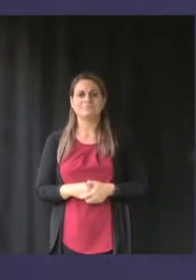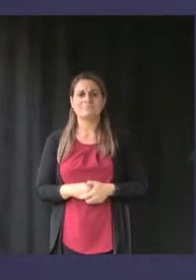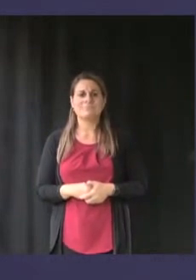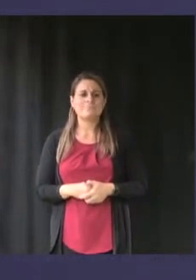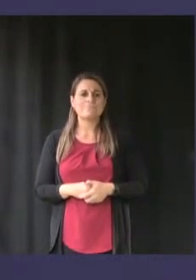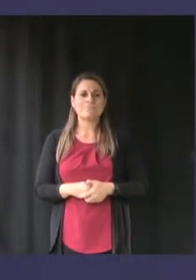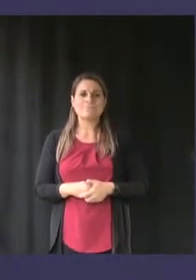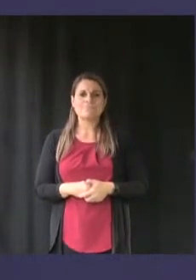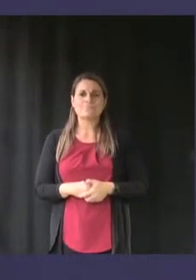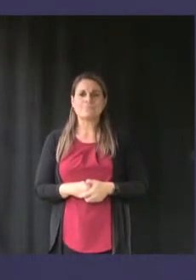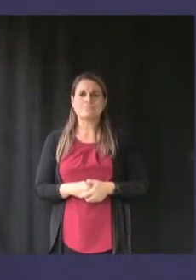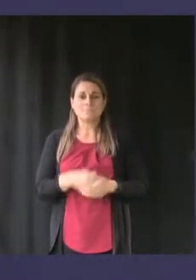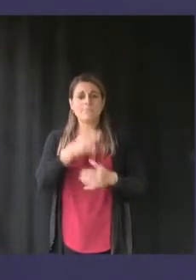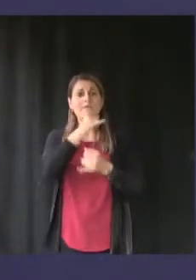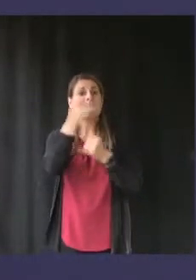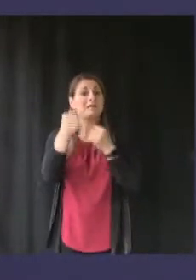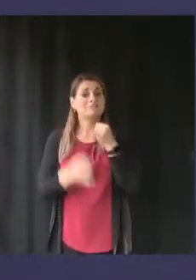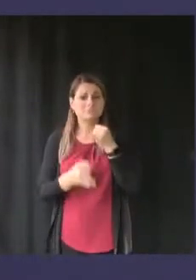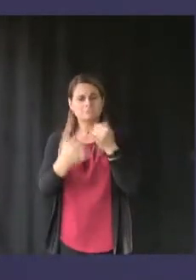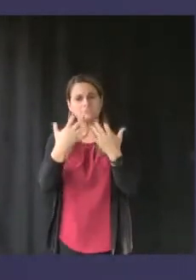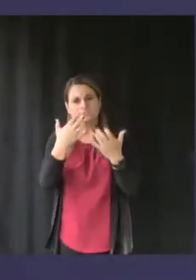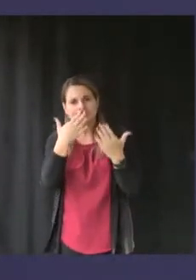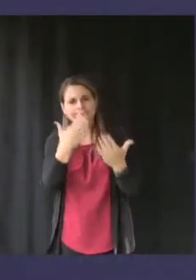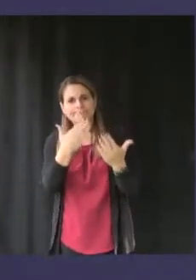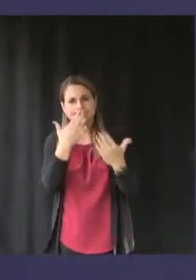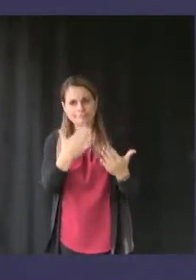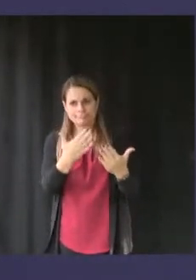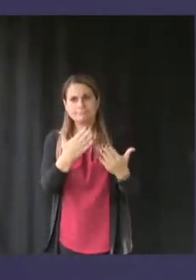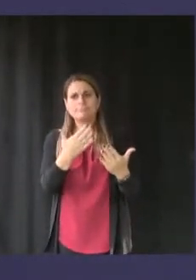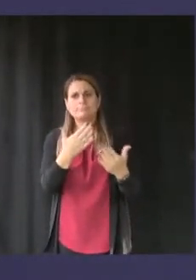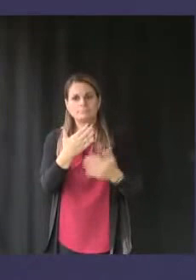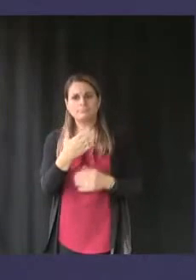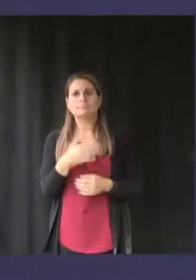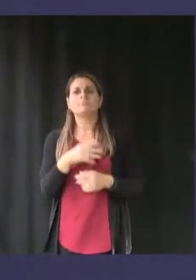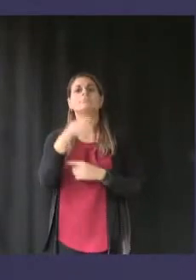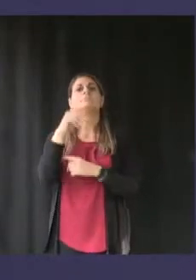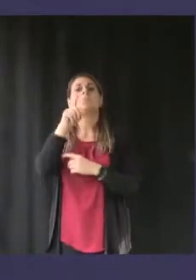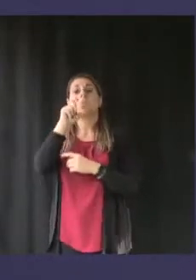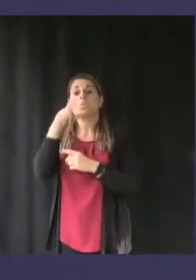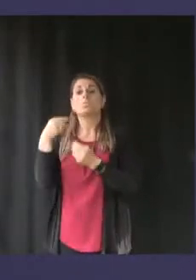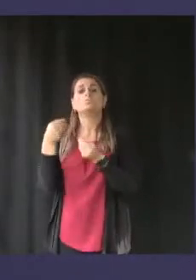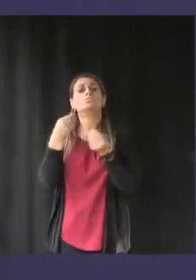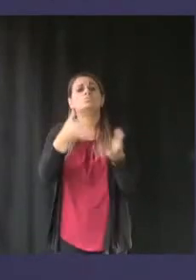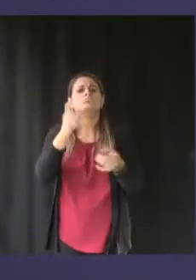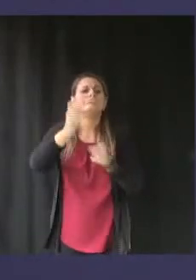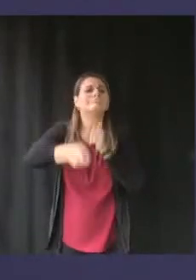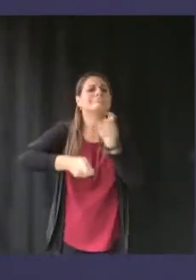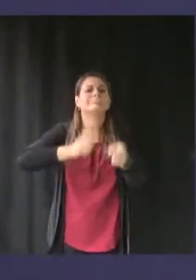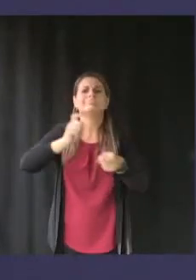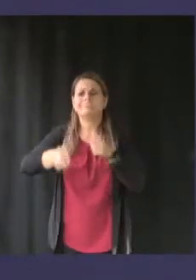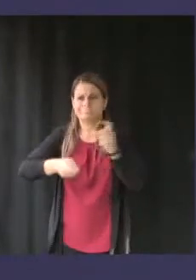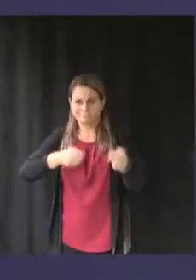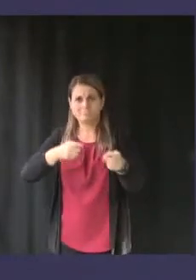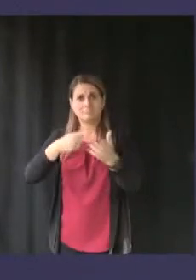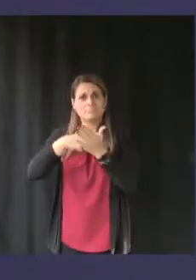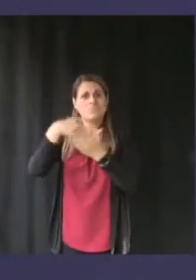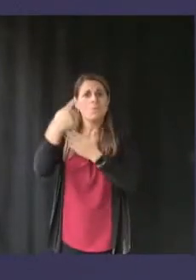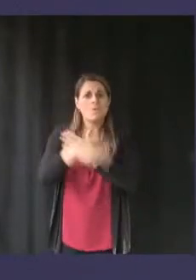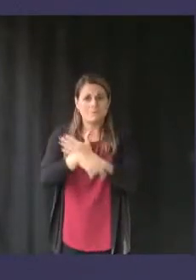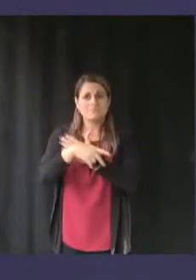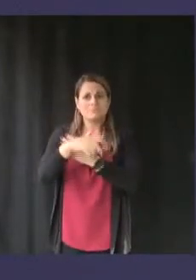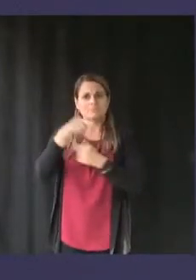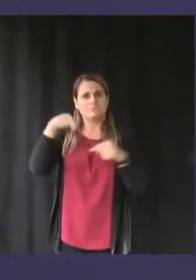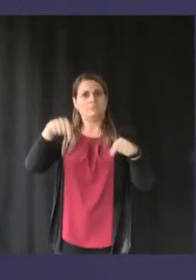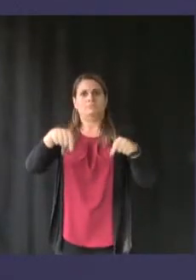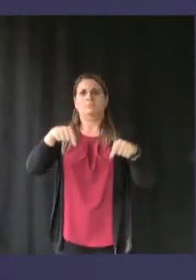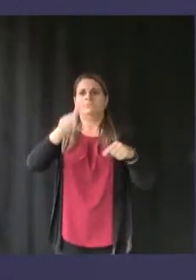Finally, I'd like to thank the generous donors, many of whom are here, who support the diverse programs housed by the Dodd Center. There are too many to mention,